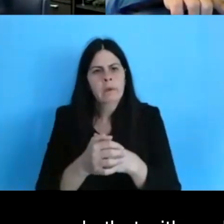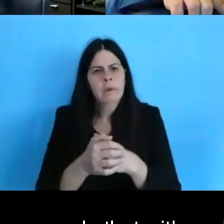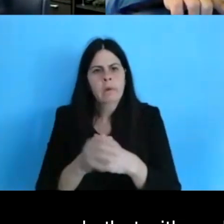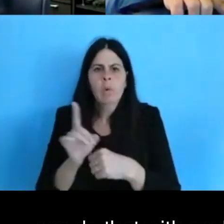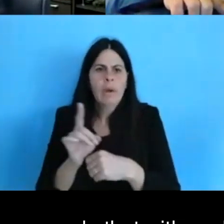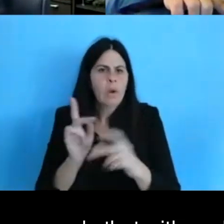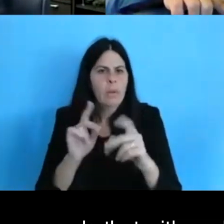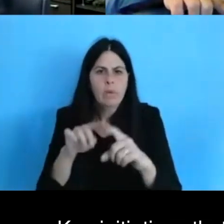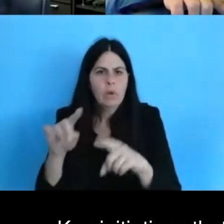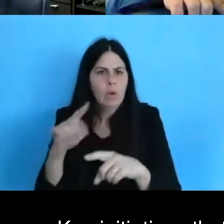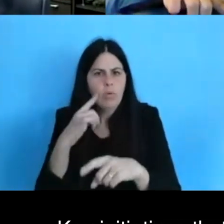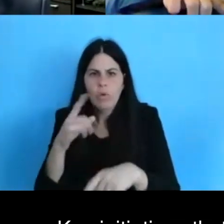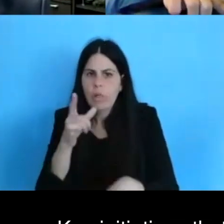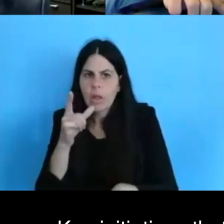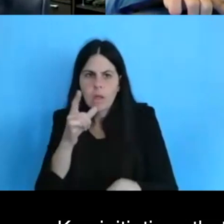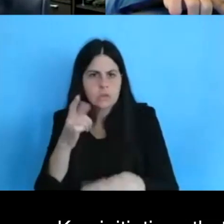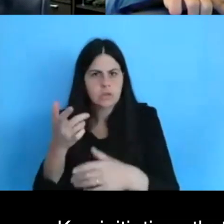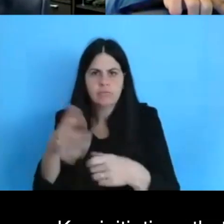Local restaurants.